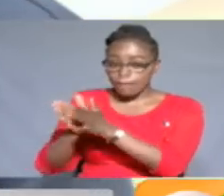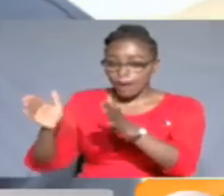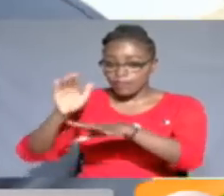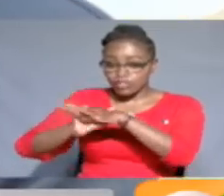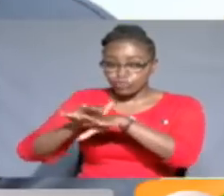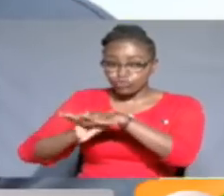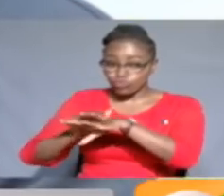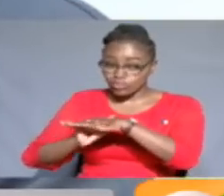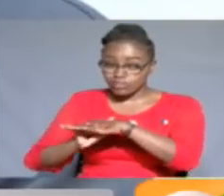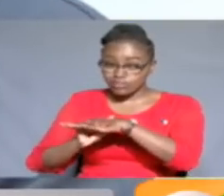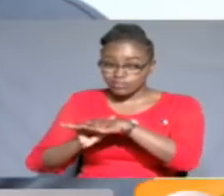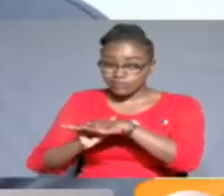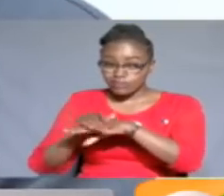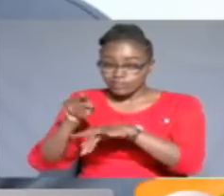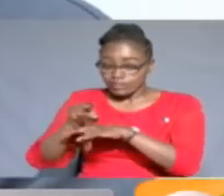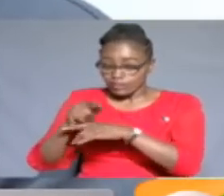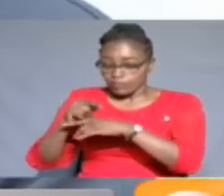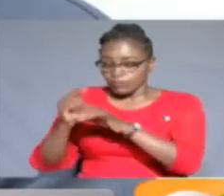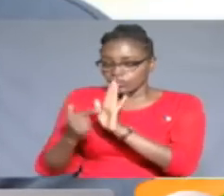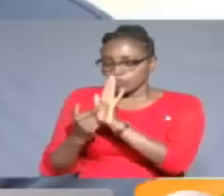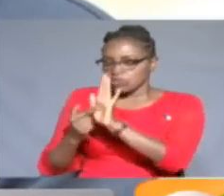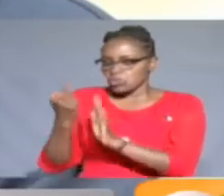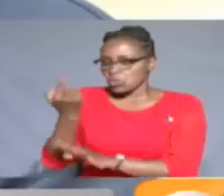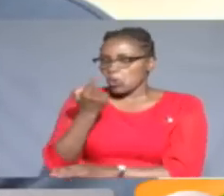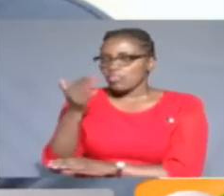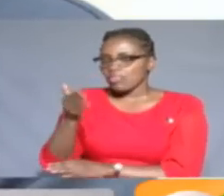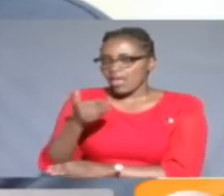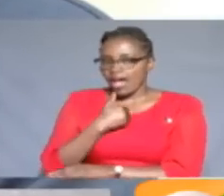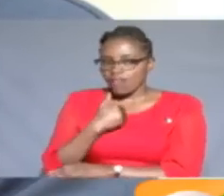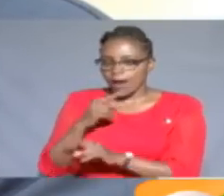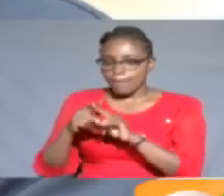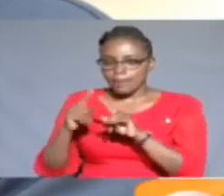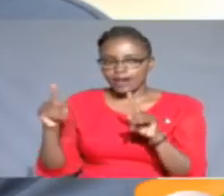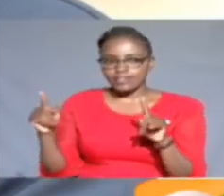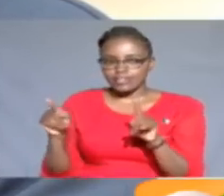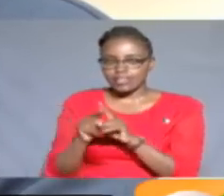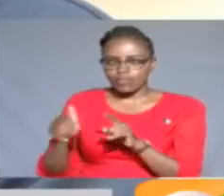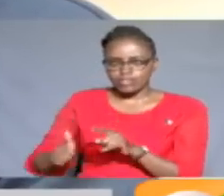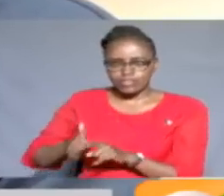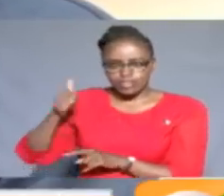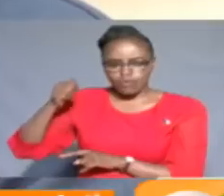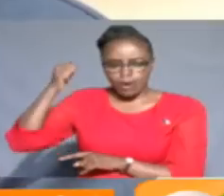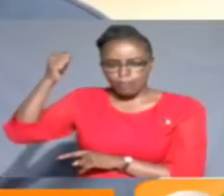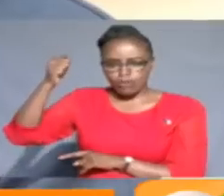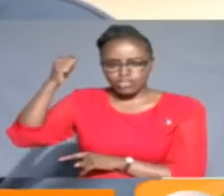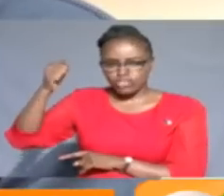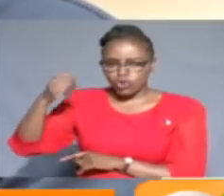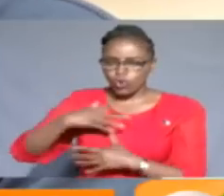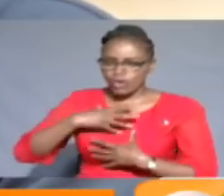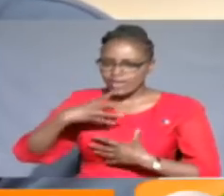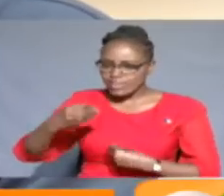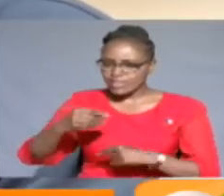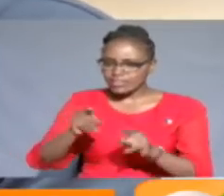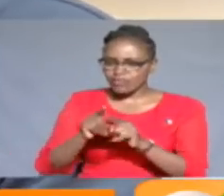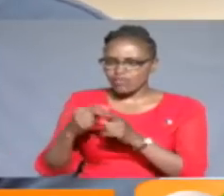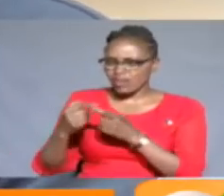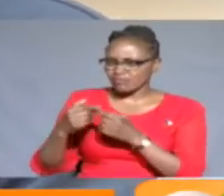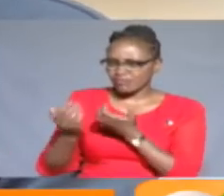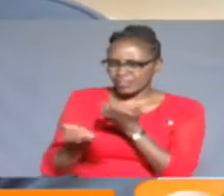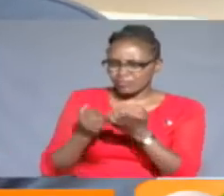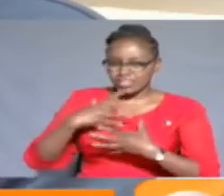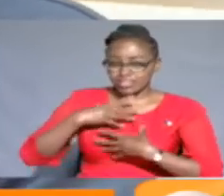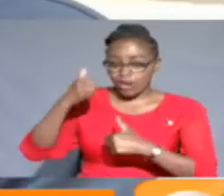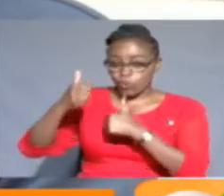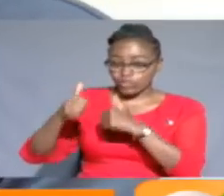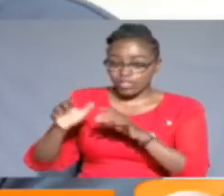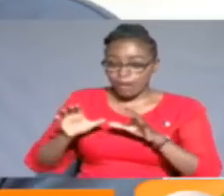good is made to appear to be there, and yet it's selfish political interest and selfish business interests that